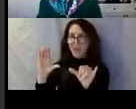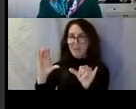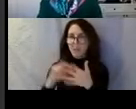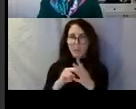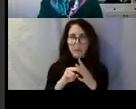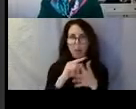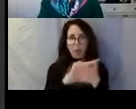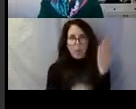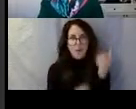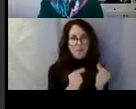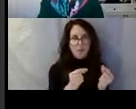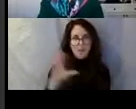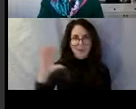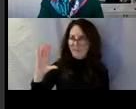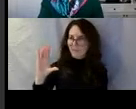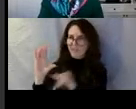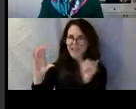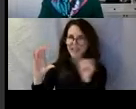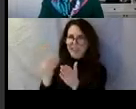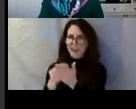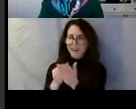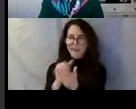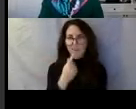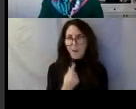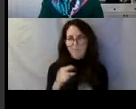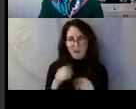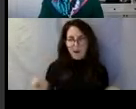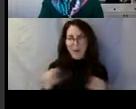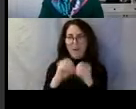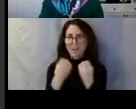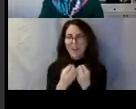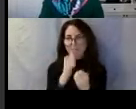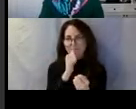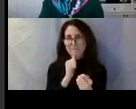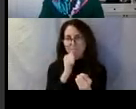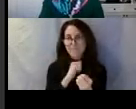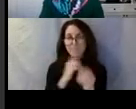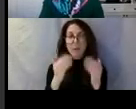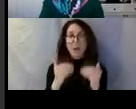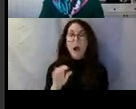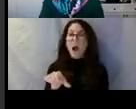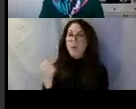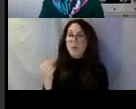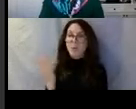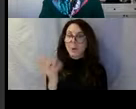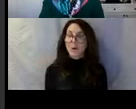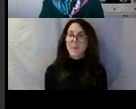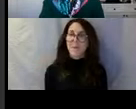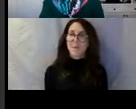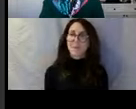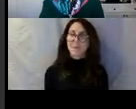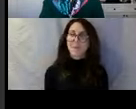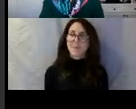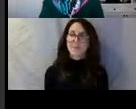that's something that every organization is dealing with. Another one is kind of manifest in what we're doing right now, which is that one of the